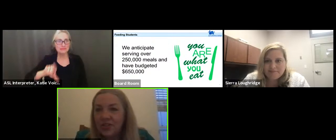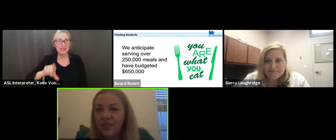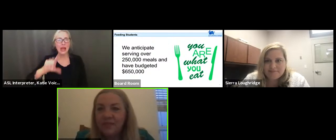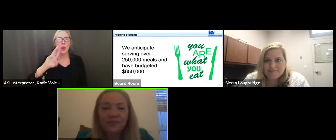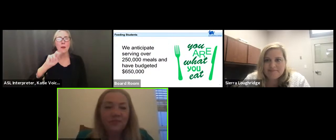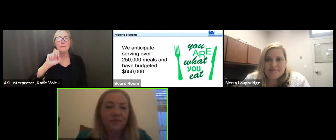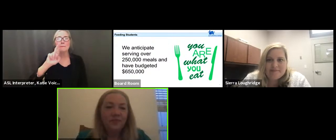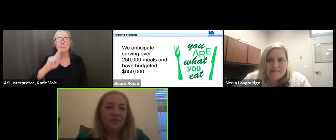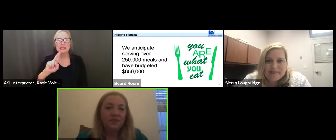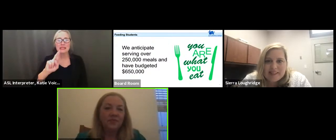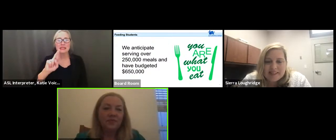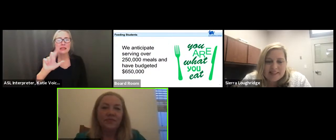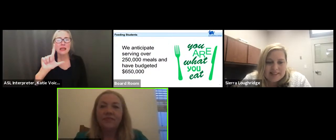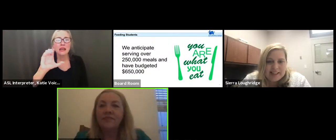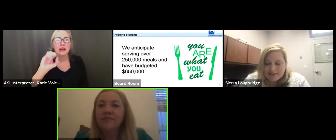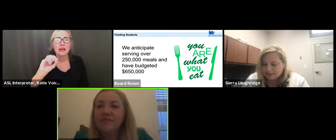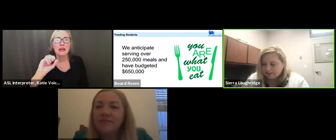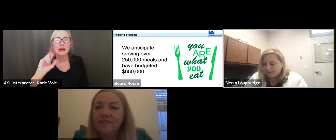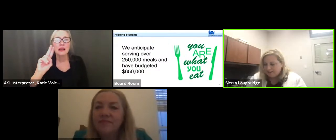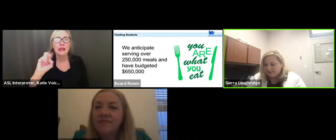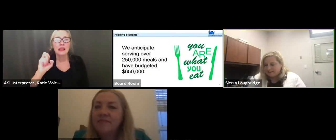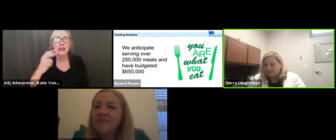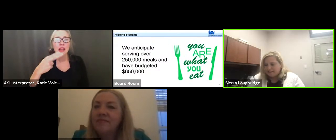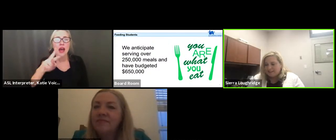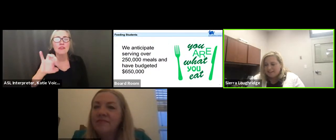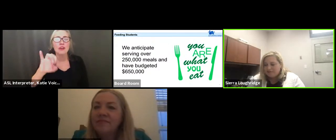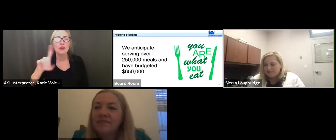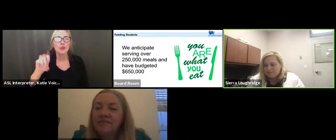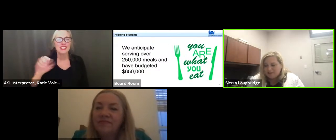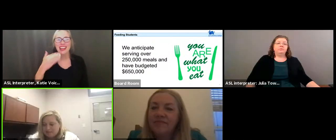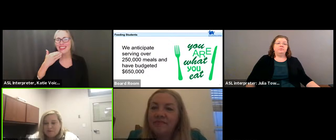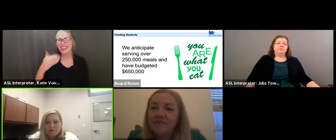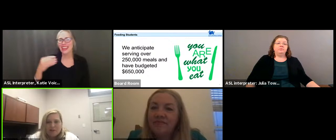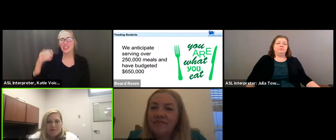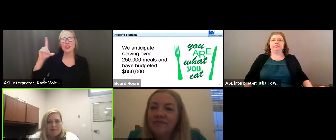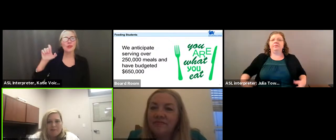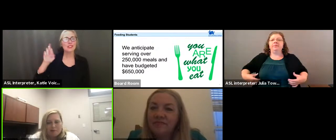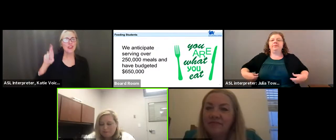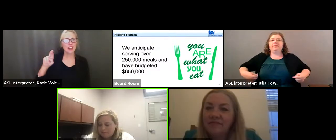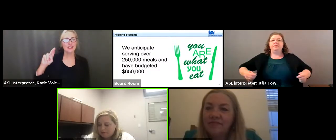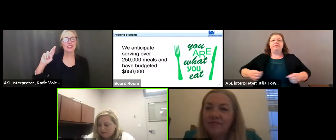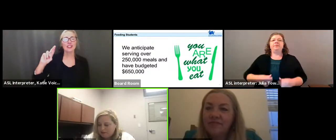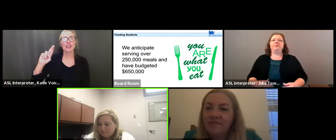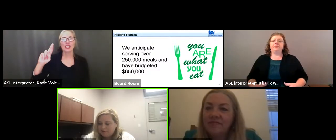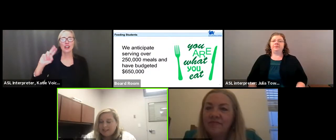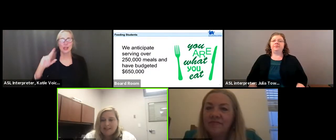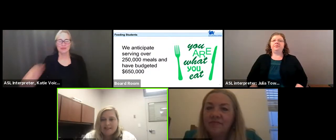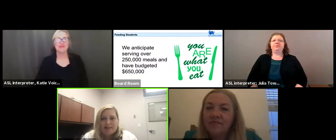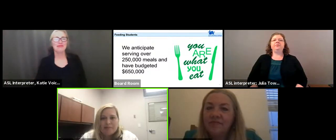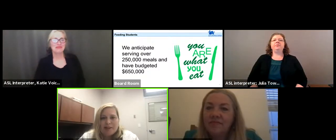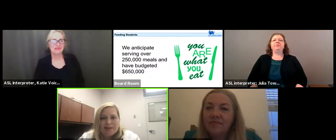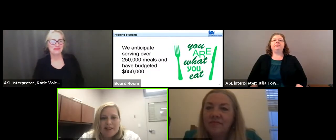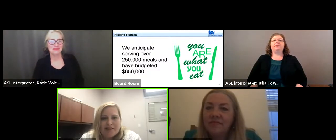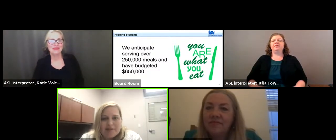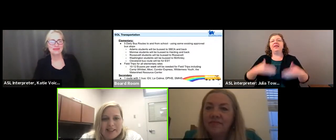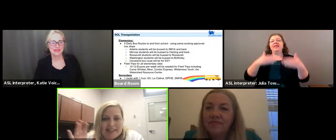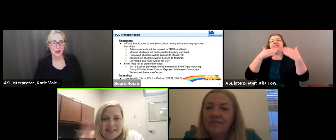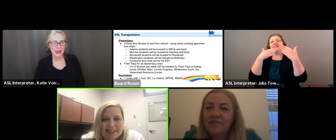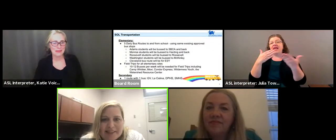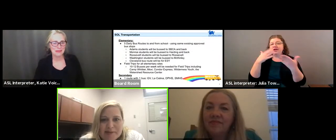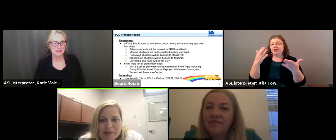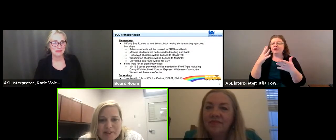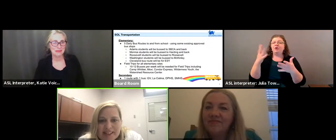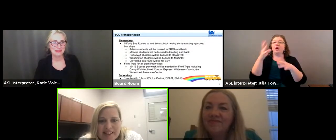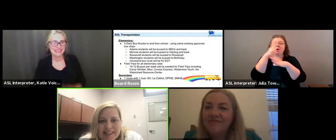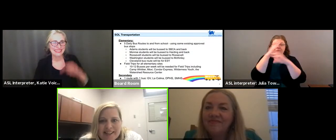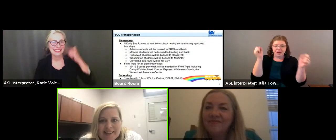Lockridge. Thank you, Dr. Randy Harder. Good evening, President Ford, board members, Superintendent Dr. Maldonado, and